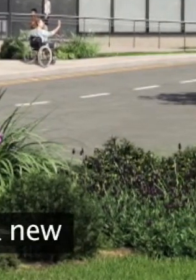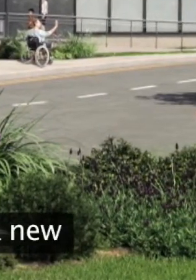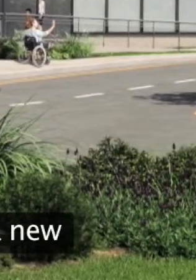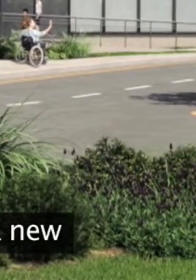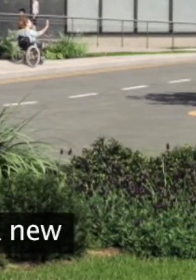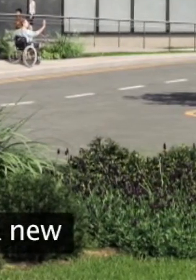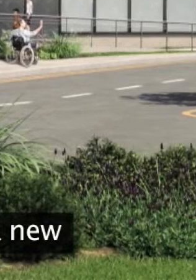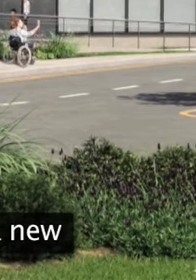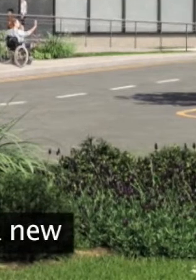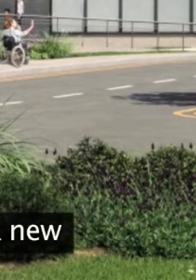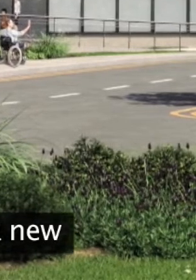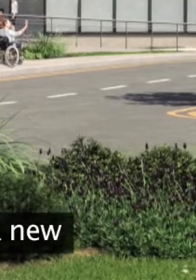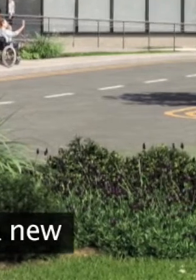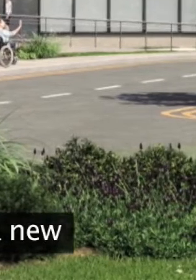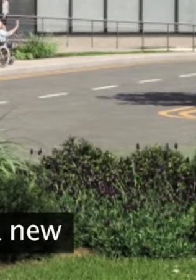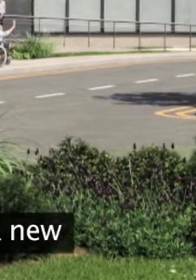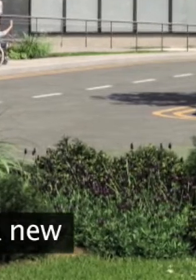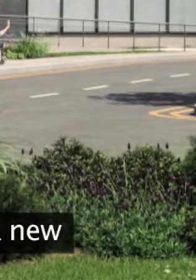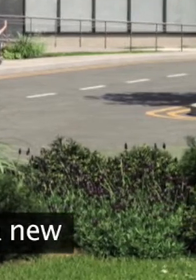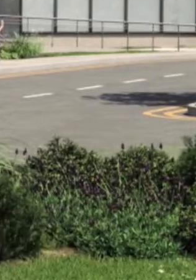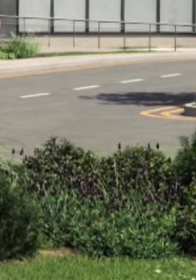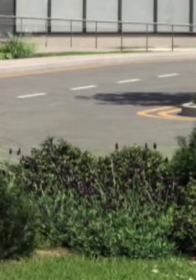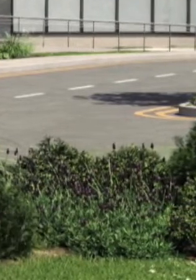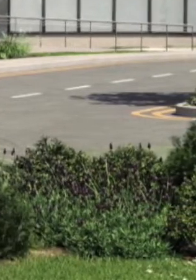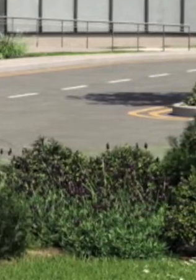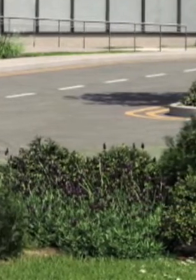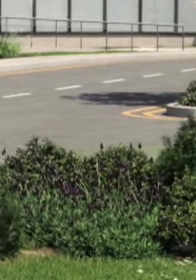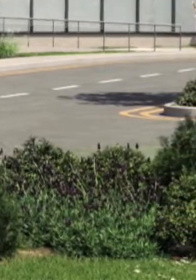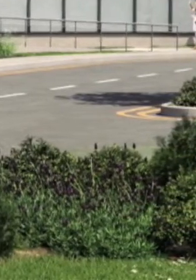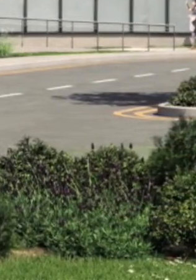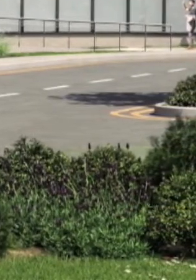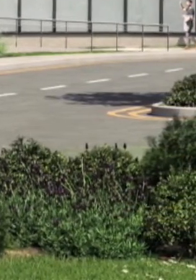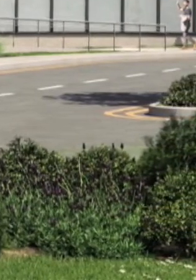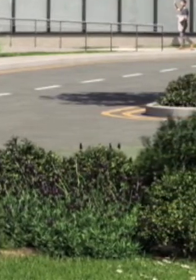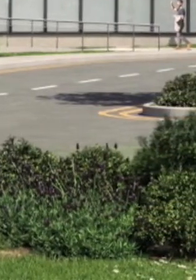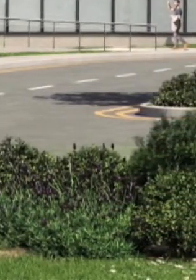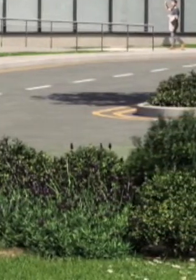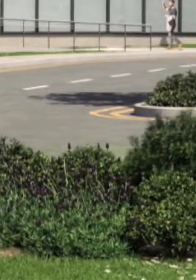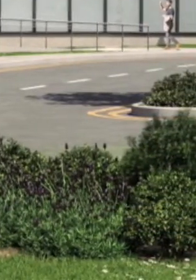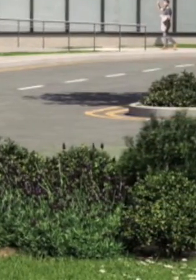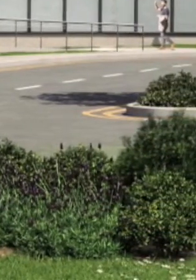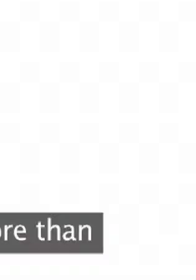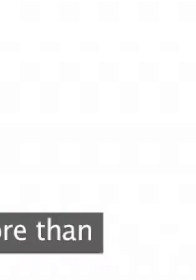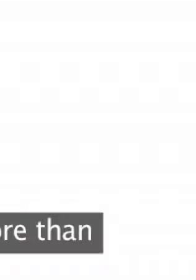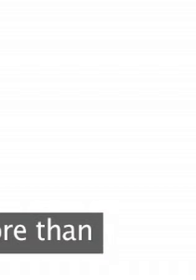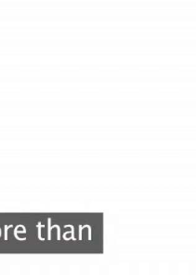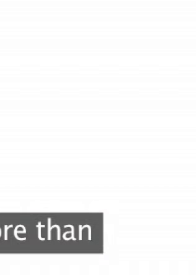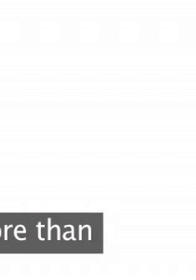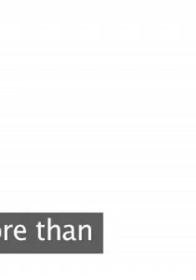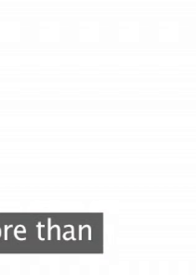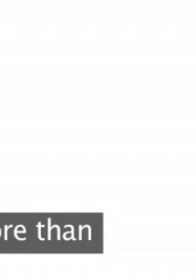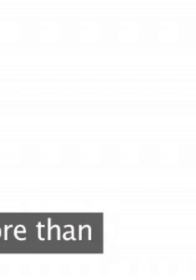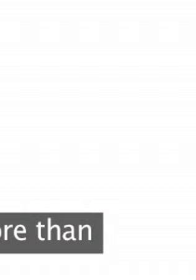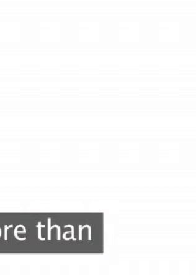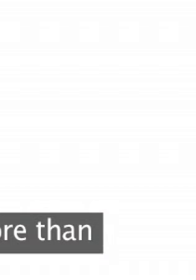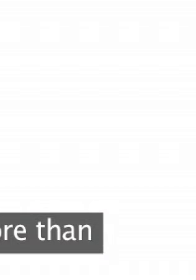is investing £24 million to build a new Urgent and Emergency Care Department on our site. As a trust, we provide care and